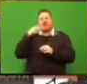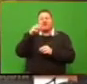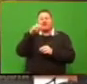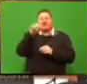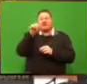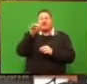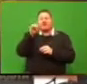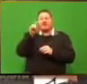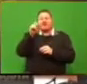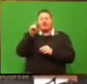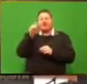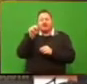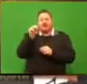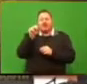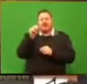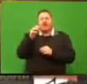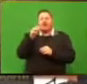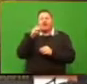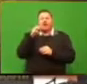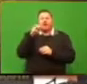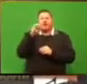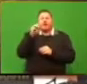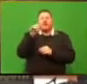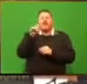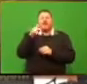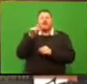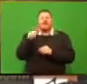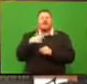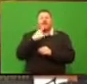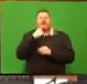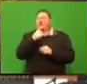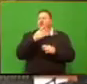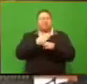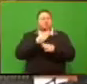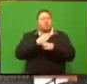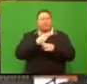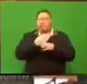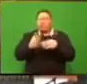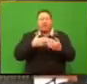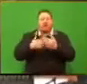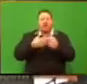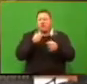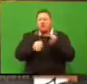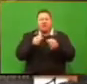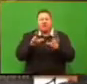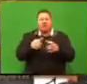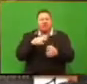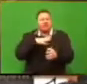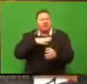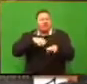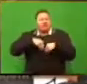He said he will work with any party, and he has been consistent in that regard.